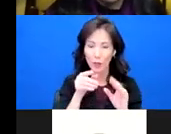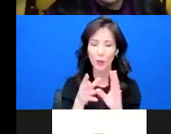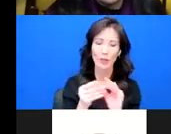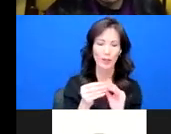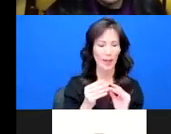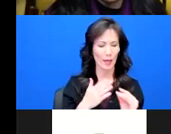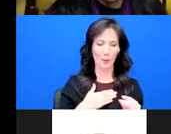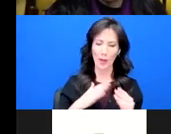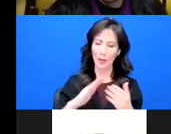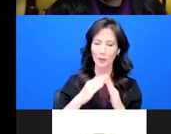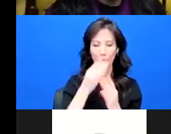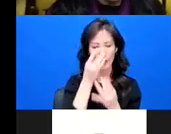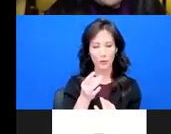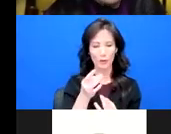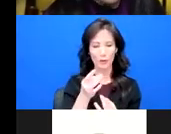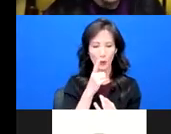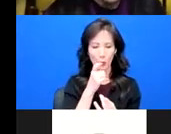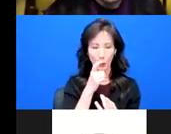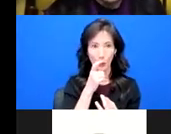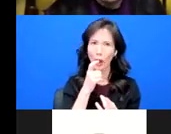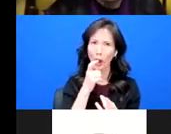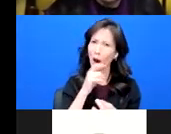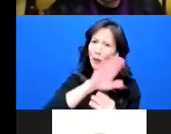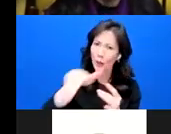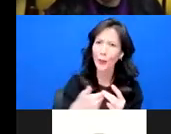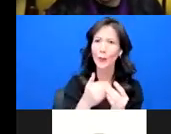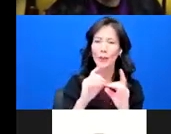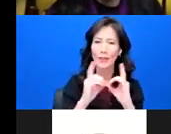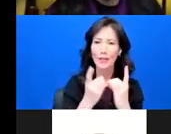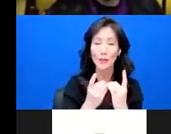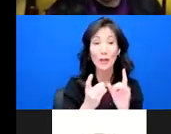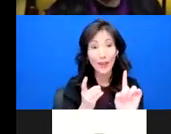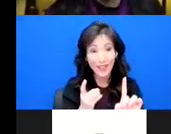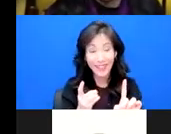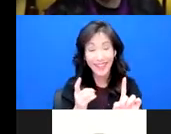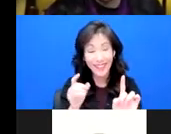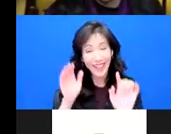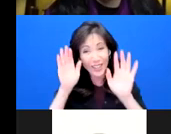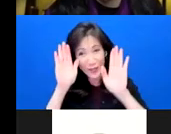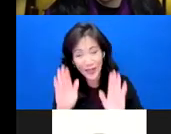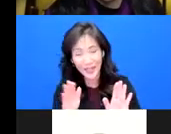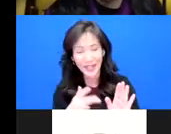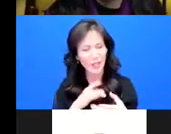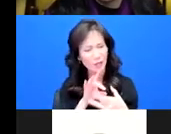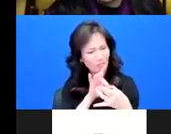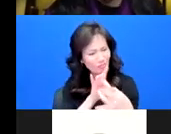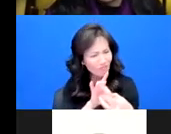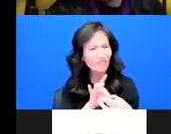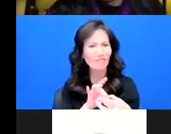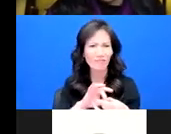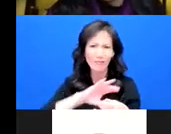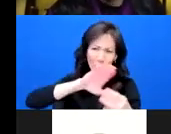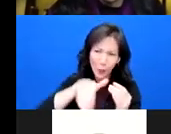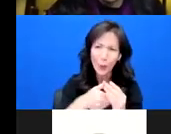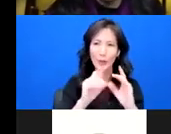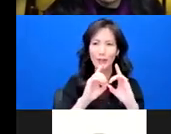your community of interest, that's wonderful that you identify with the whole district as something that you relate to. However,